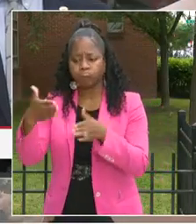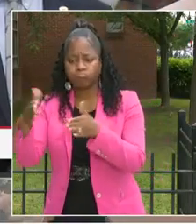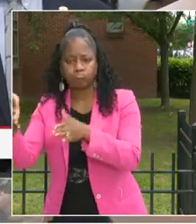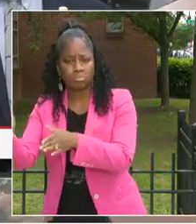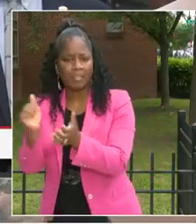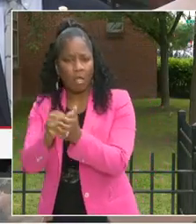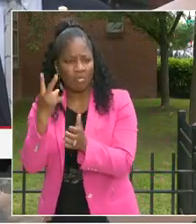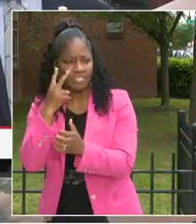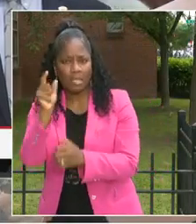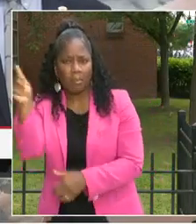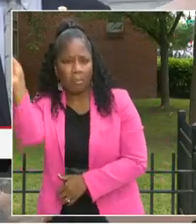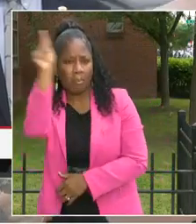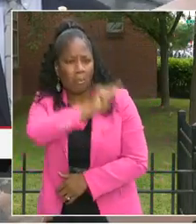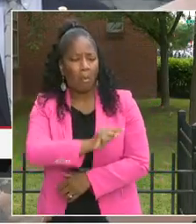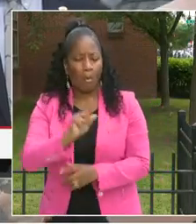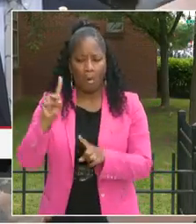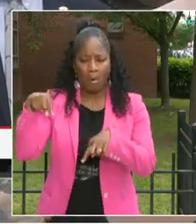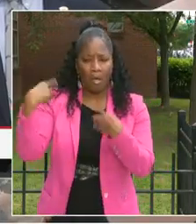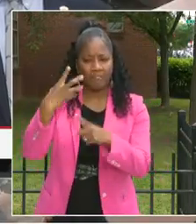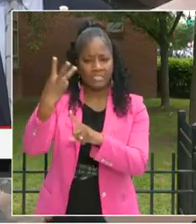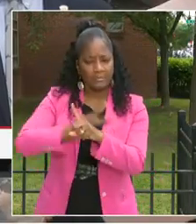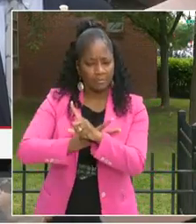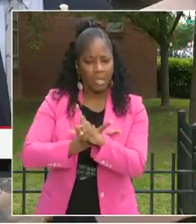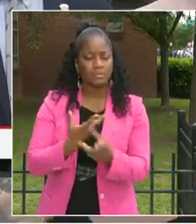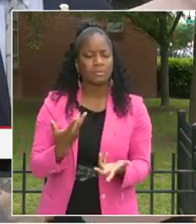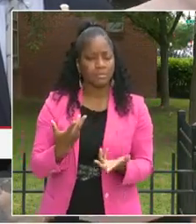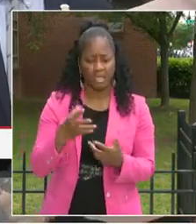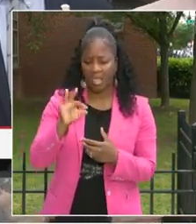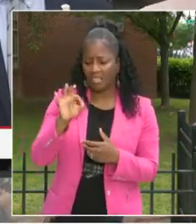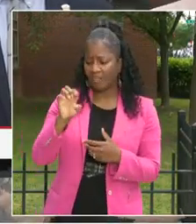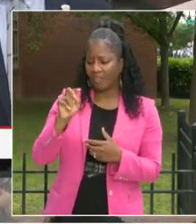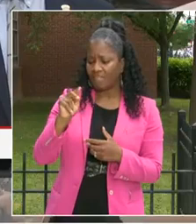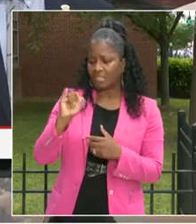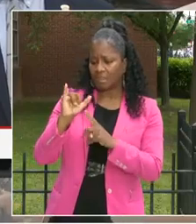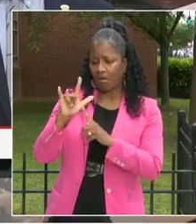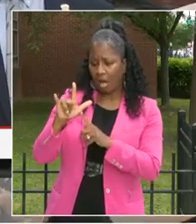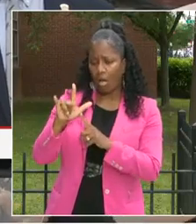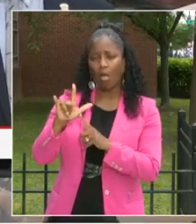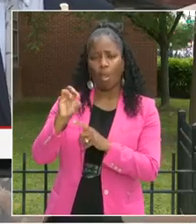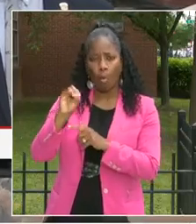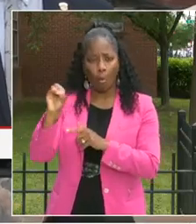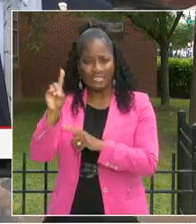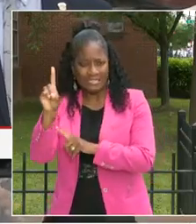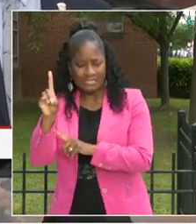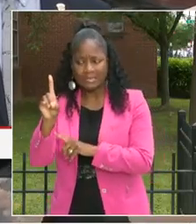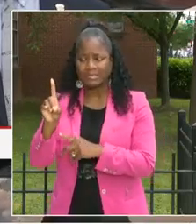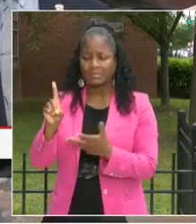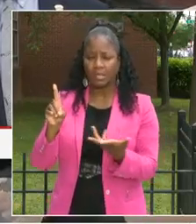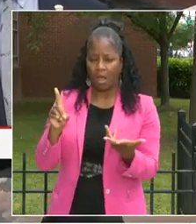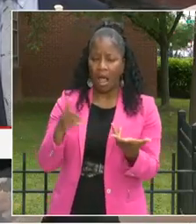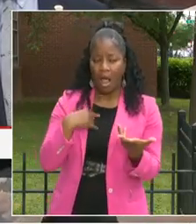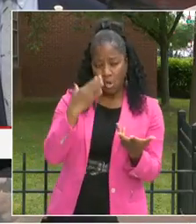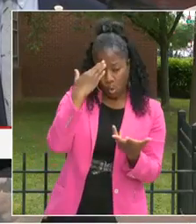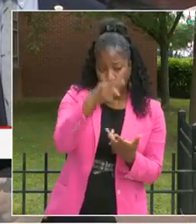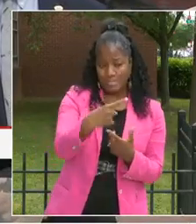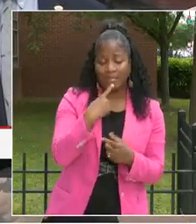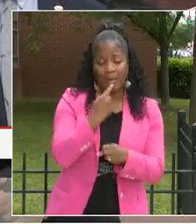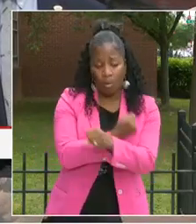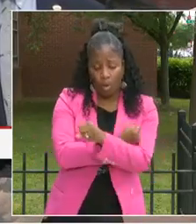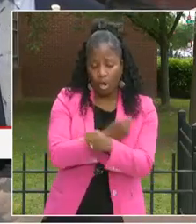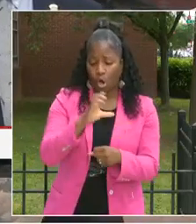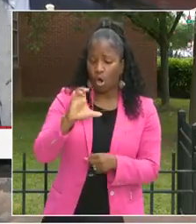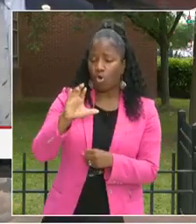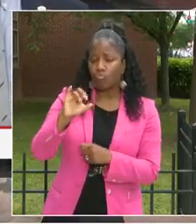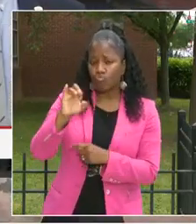seen around the district over the last 6 months, the fentanyl overdoses? You mentioned that the drugs seized were